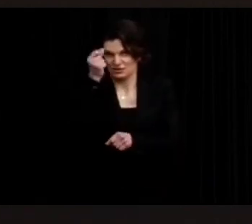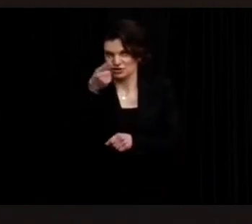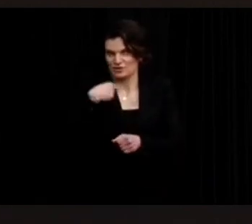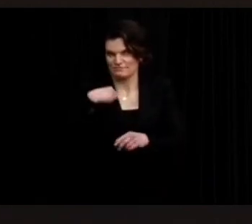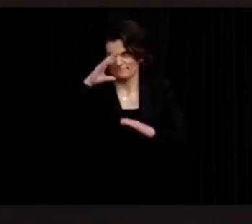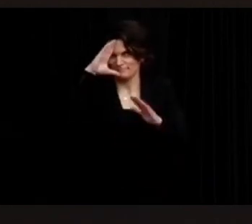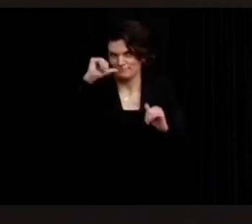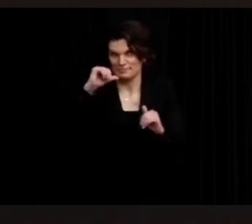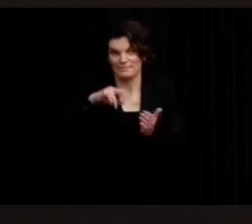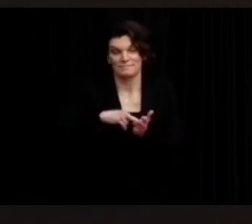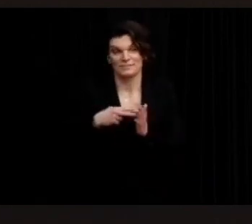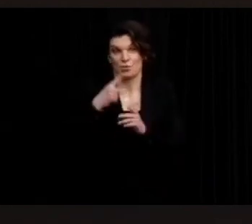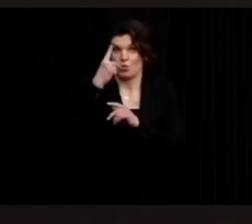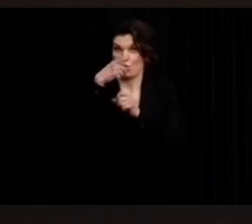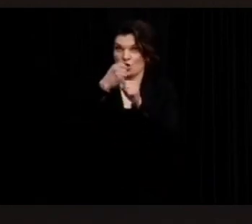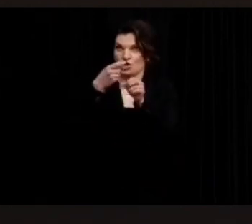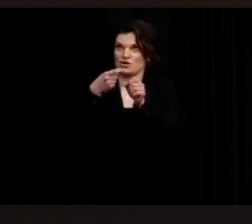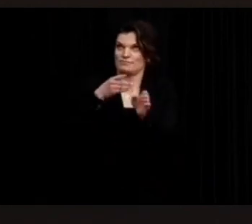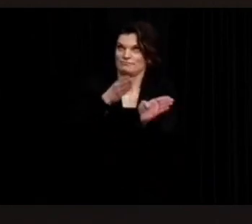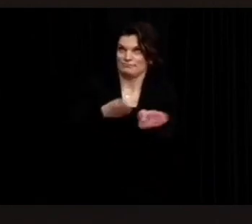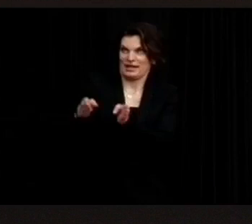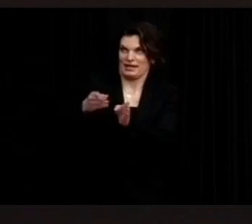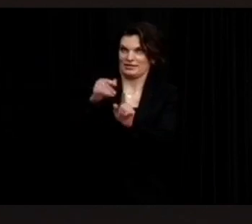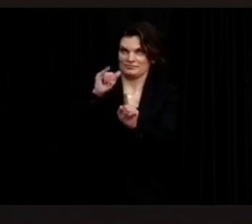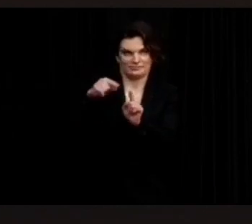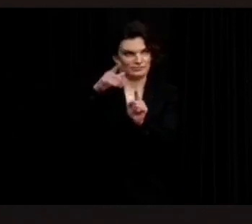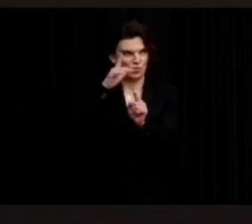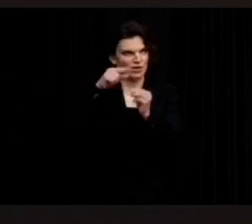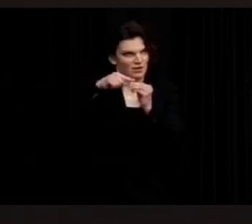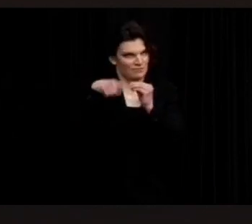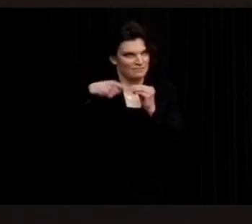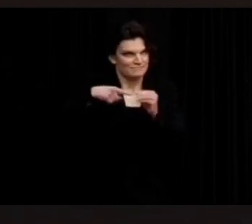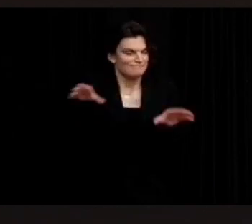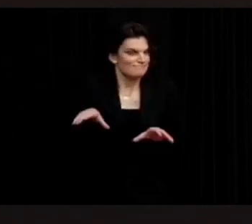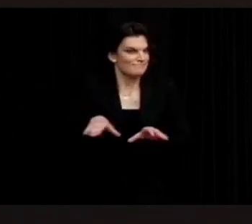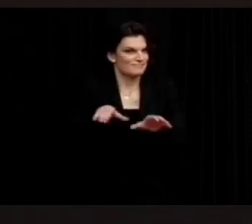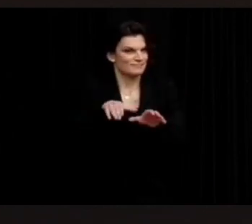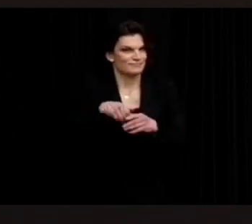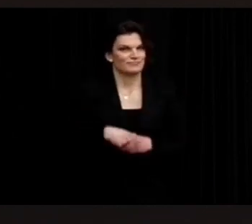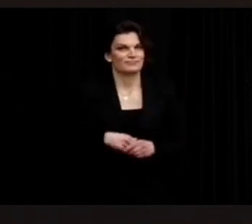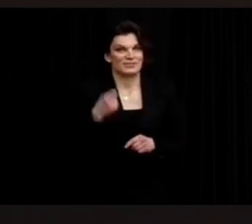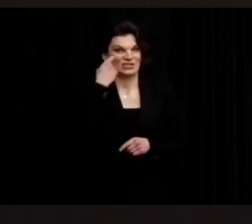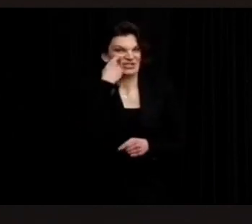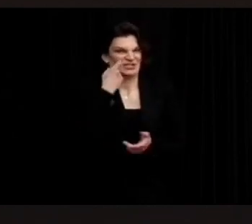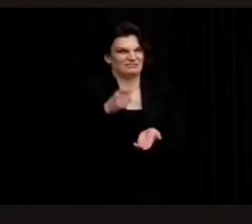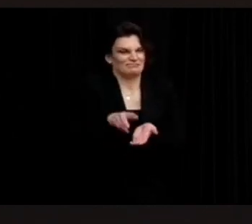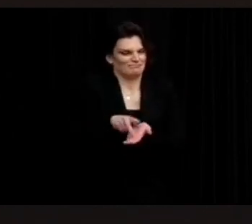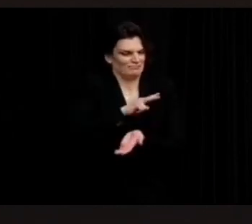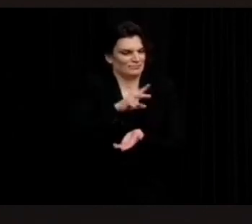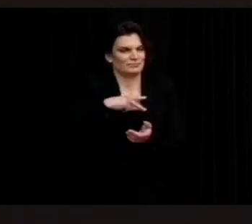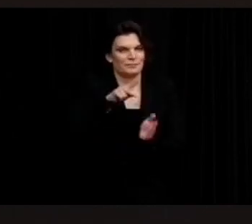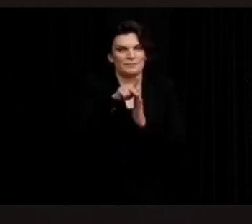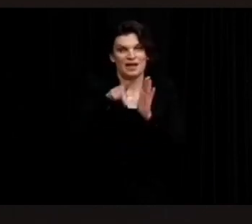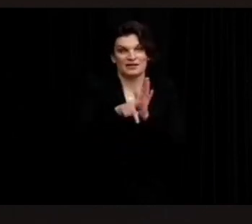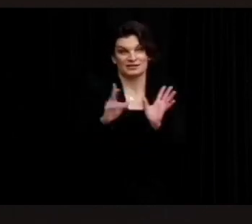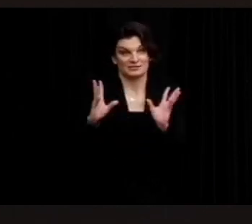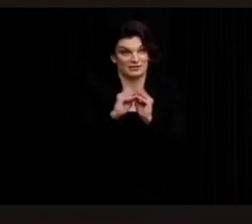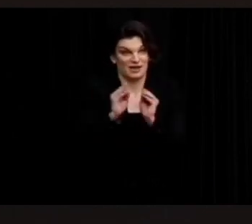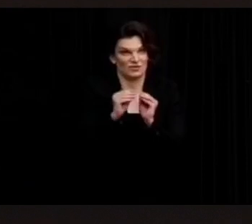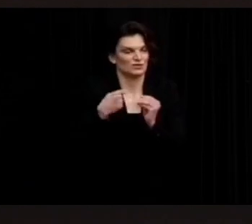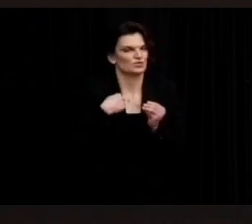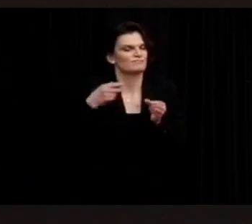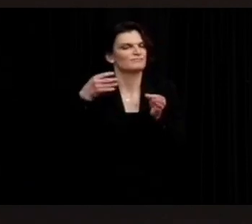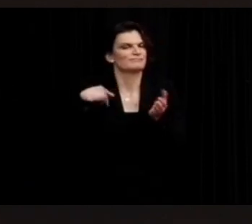year, more than a year ahead of schedule. And so that's why at this year's policy conference, Just a few weeks ago, we decided we were going to raise the